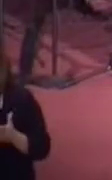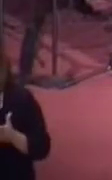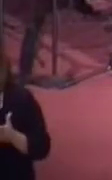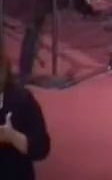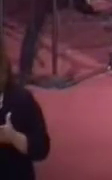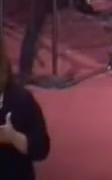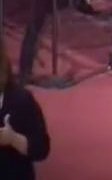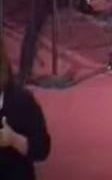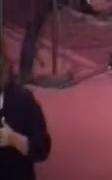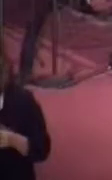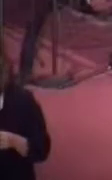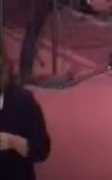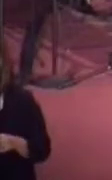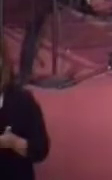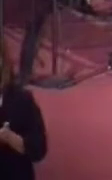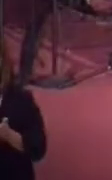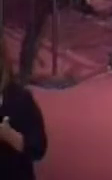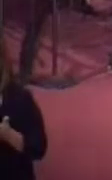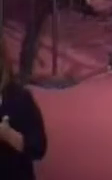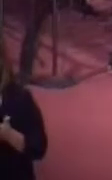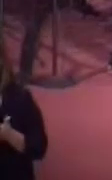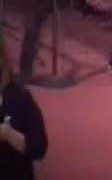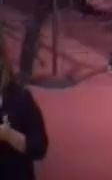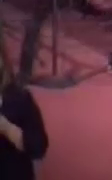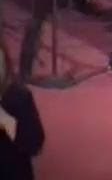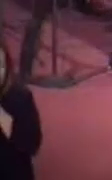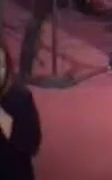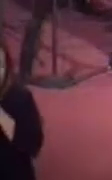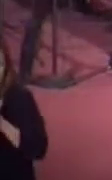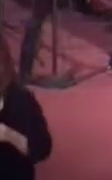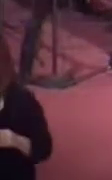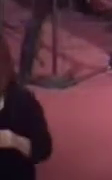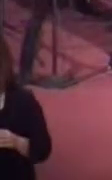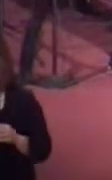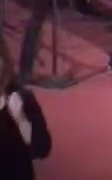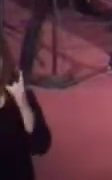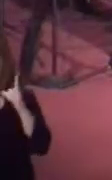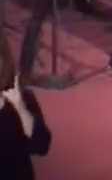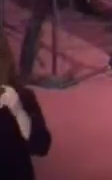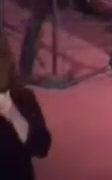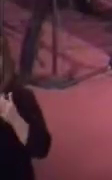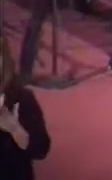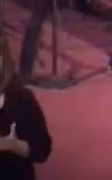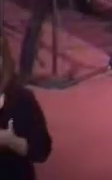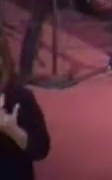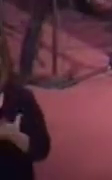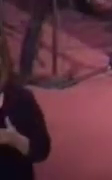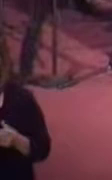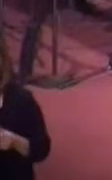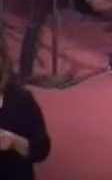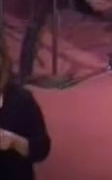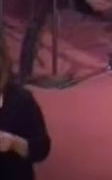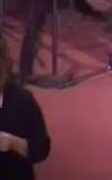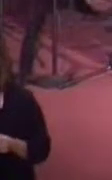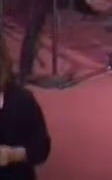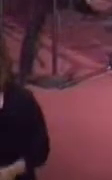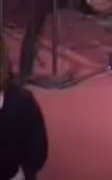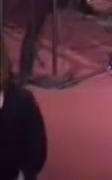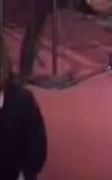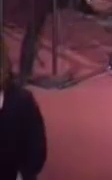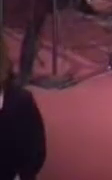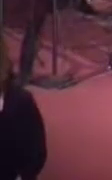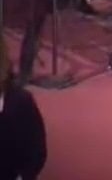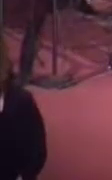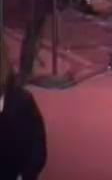Peter writes this, beloved, do not be surprised at the fiery ordeal which among you, which comes for you,